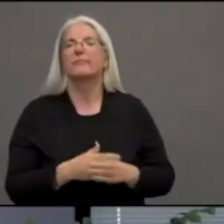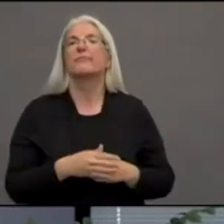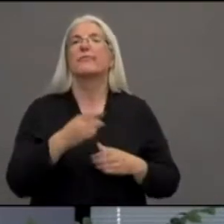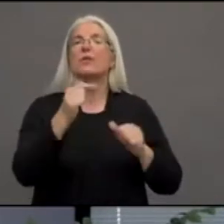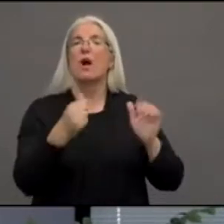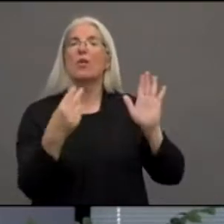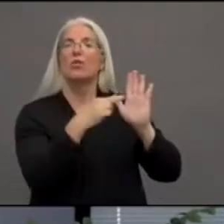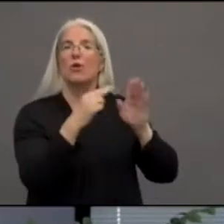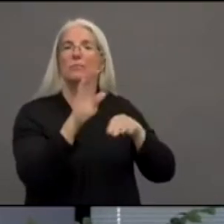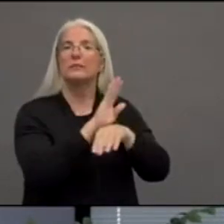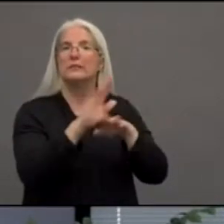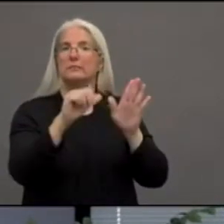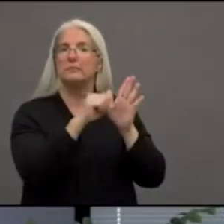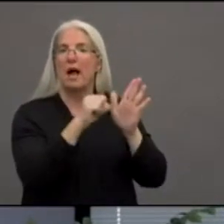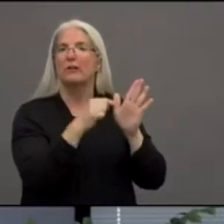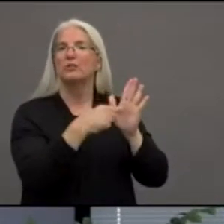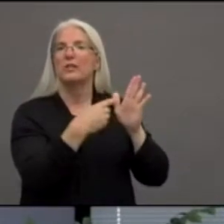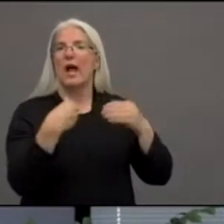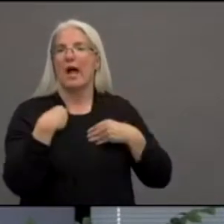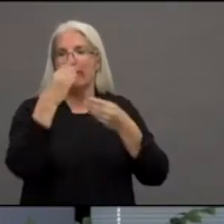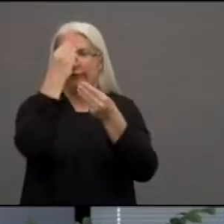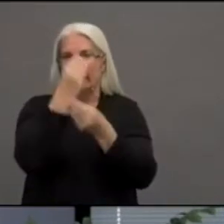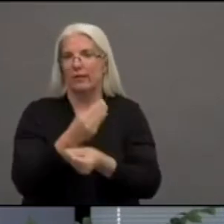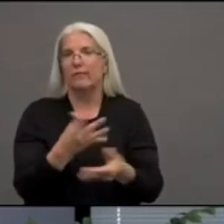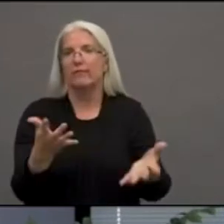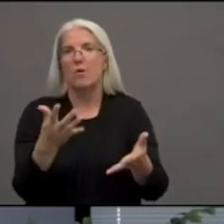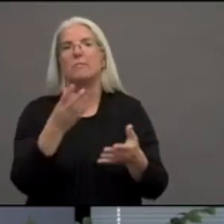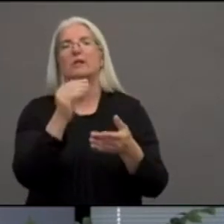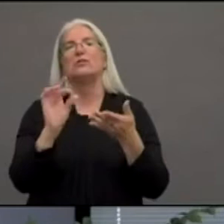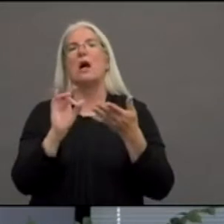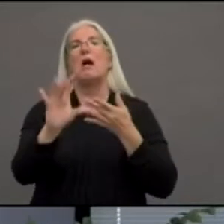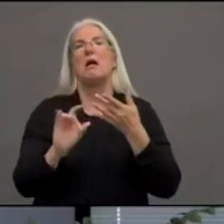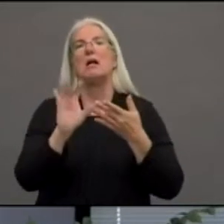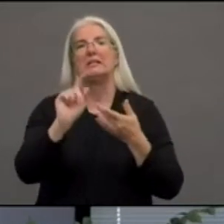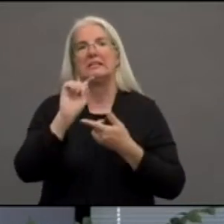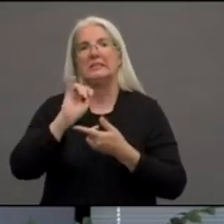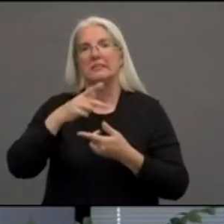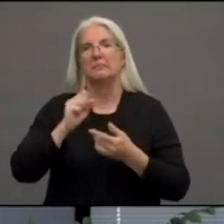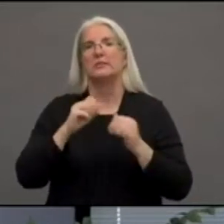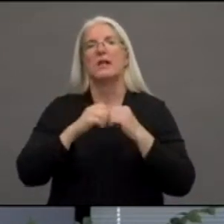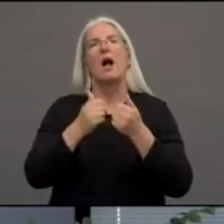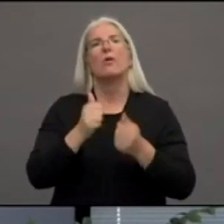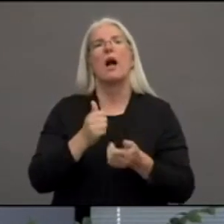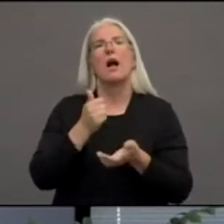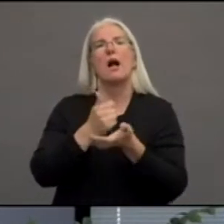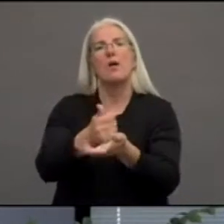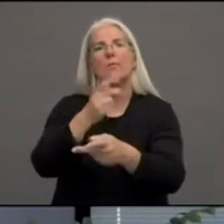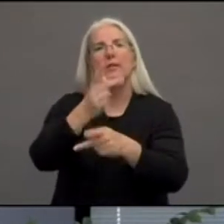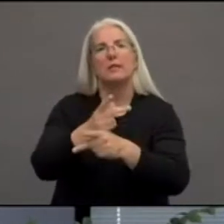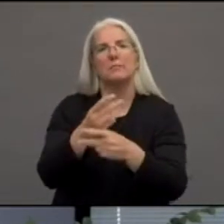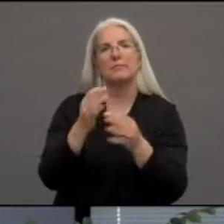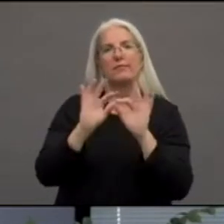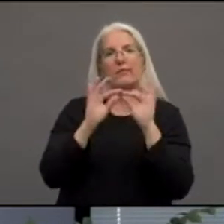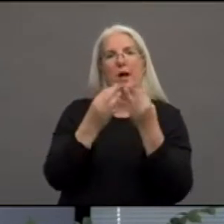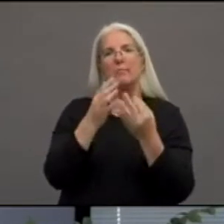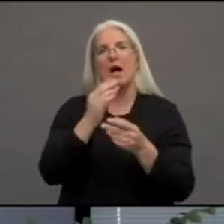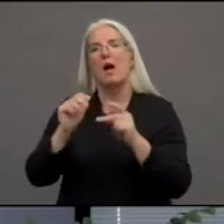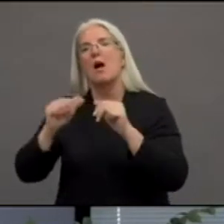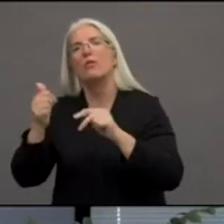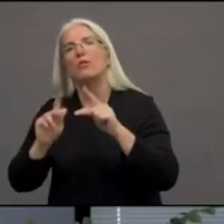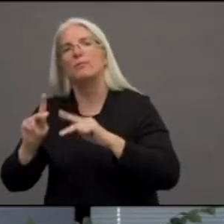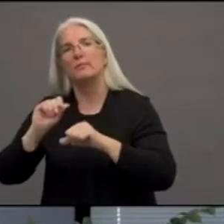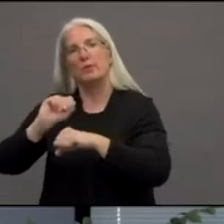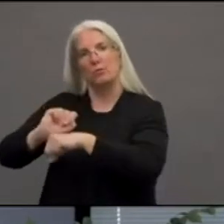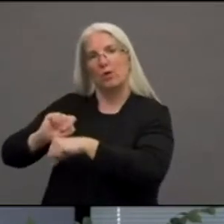information to give tips to help keep your families and employees safe when you are going to work and